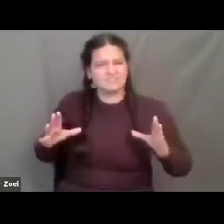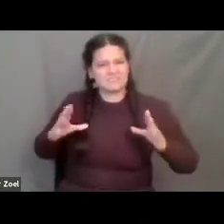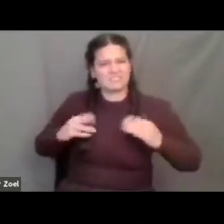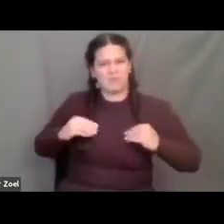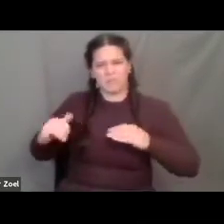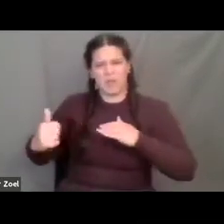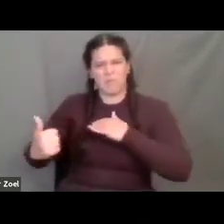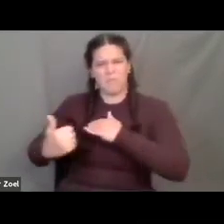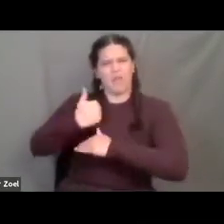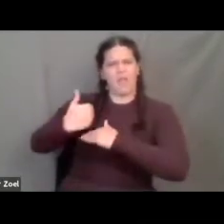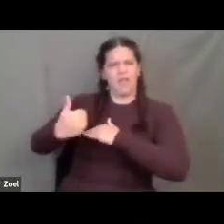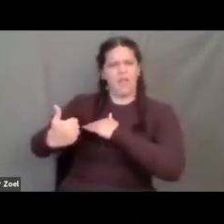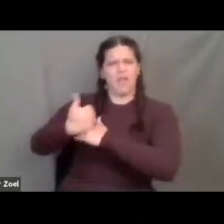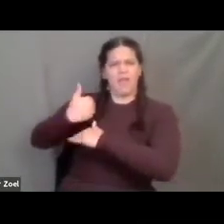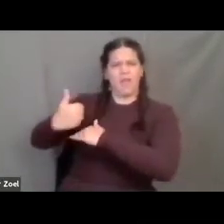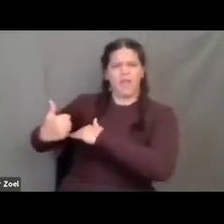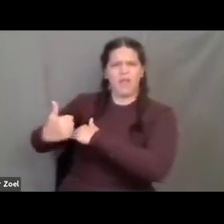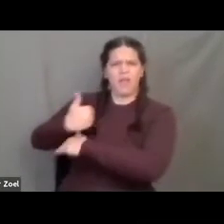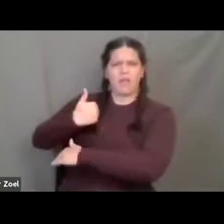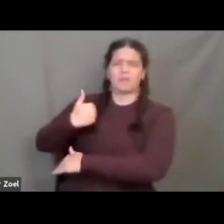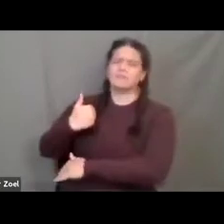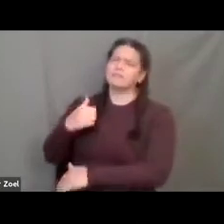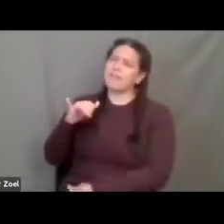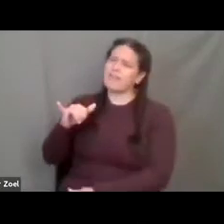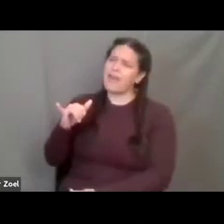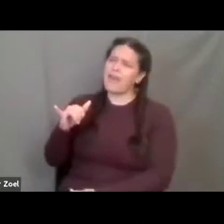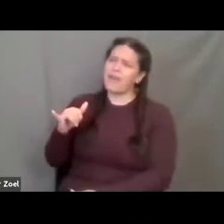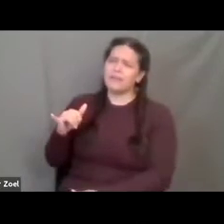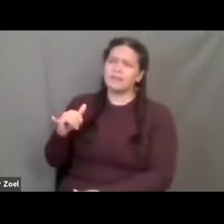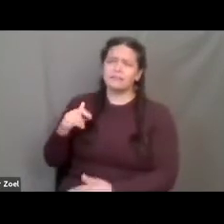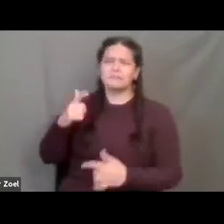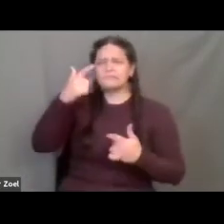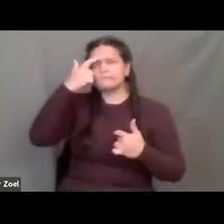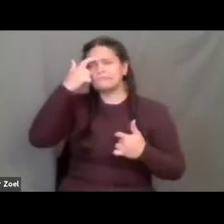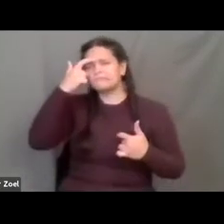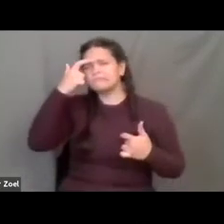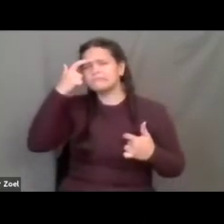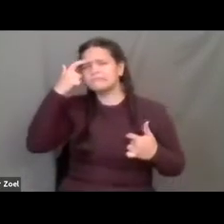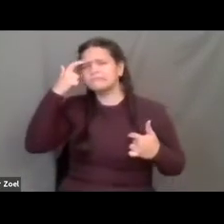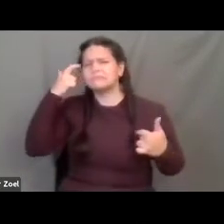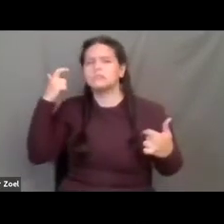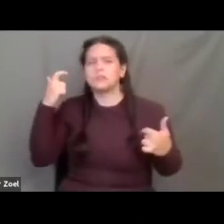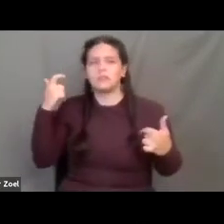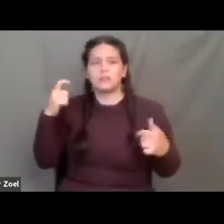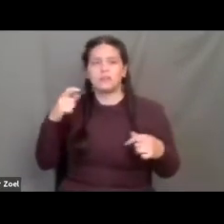me be, but I found out your pain.